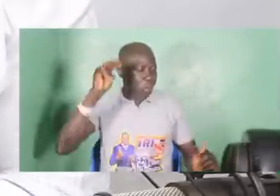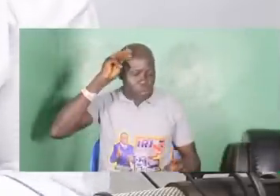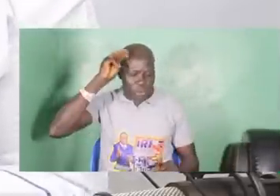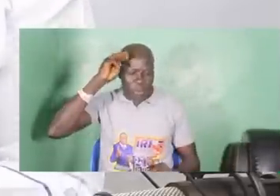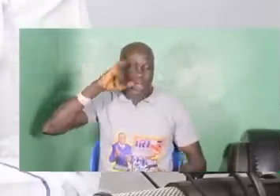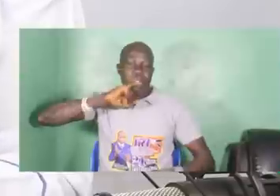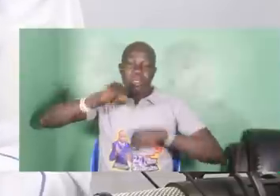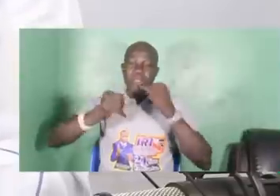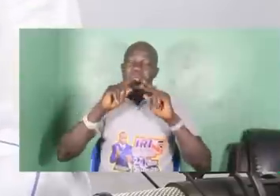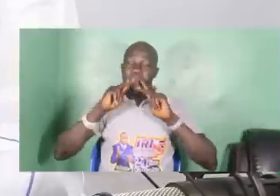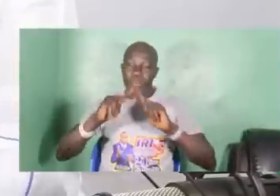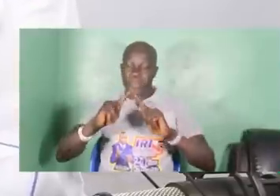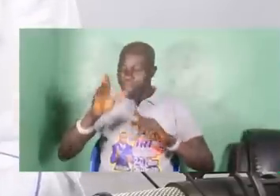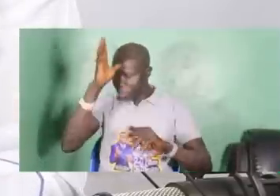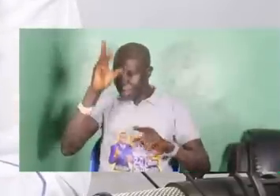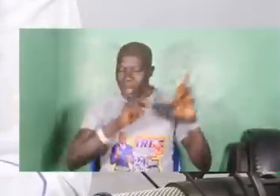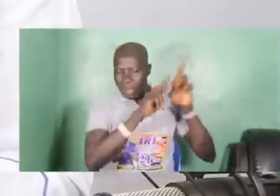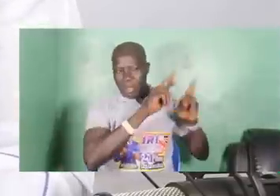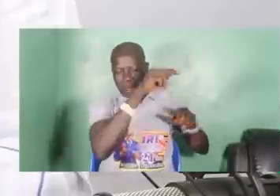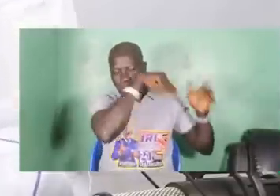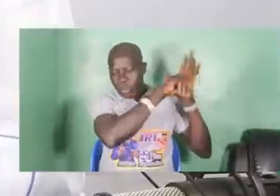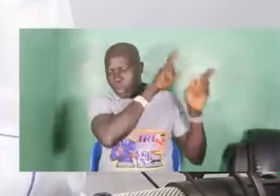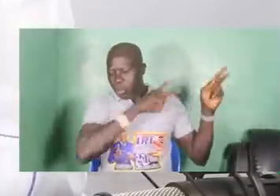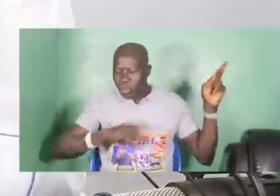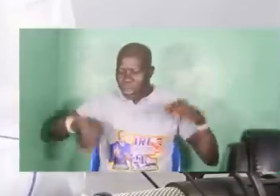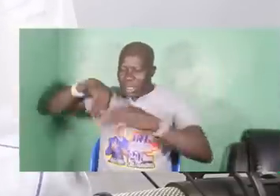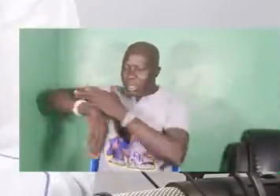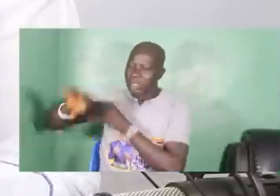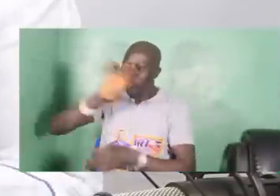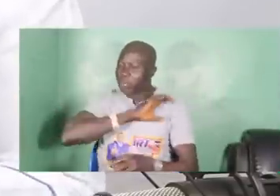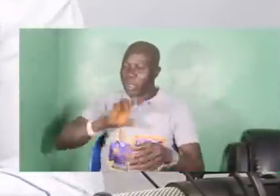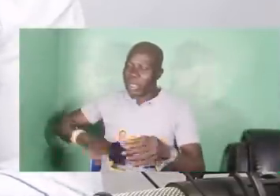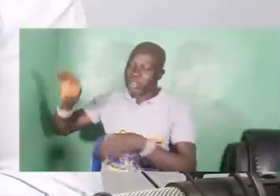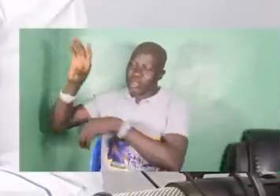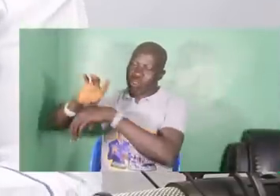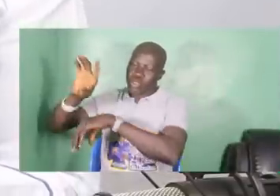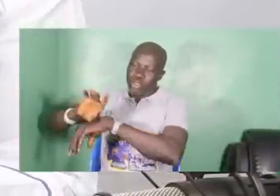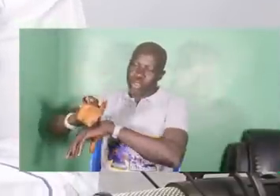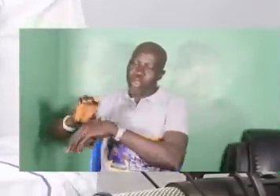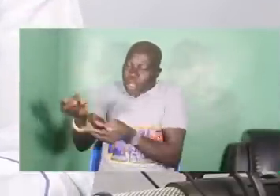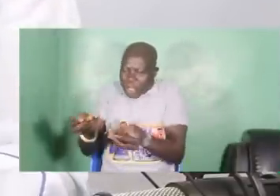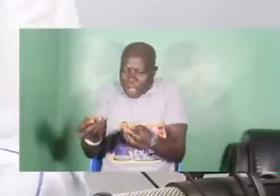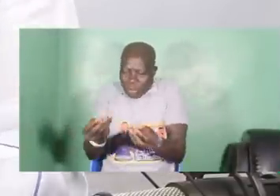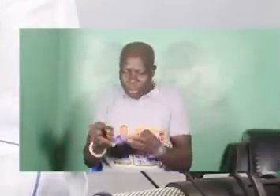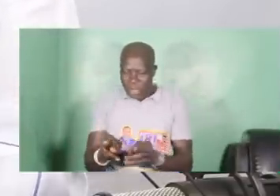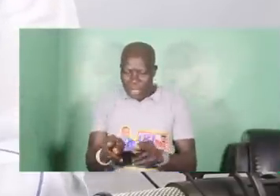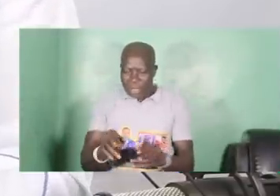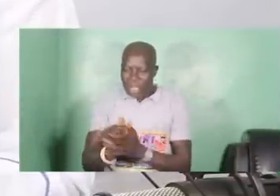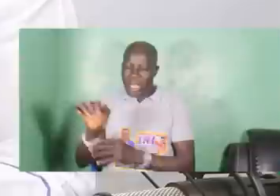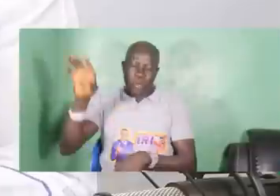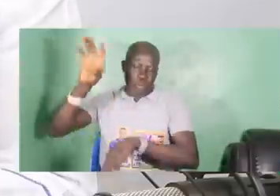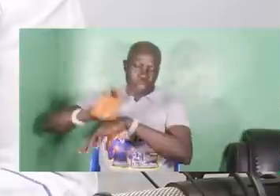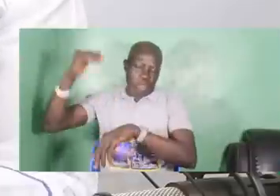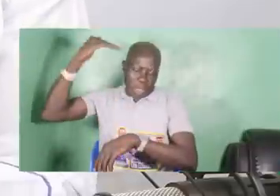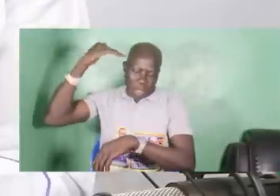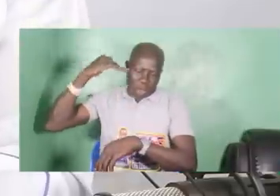Mustafa, JP, Babasebioba, Lati Ijo, Seed of Ragoni Church, Land of Reality. Tell you how